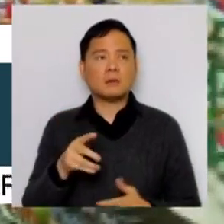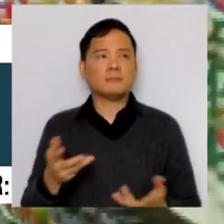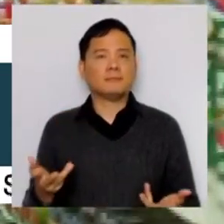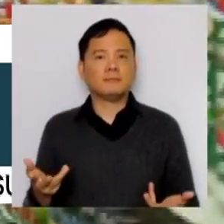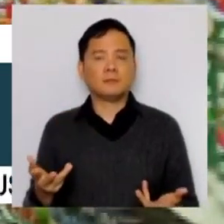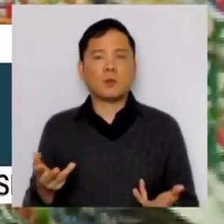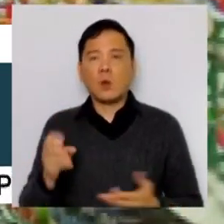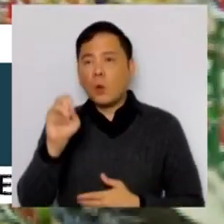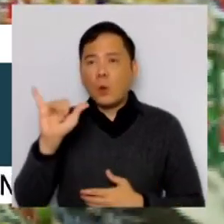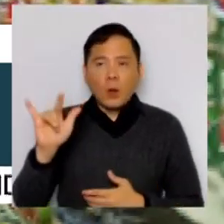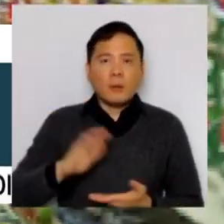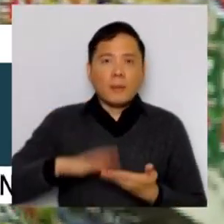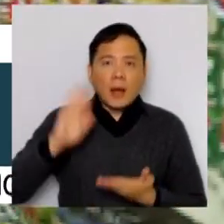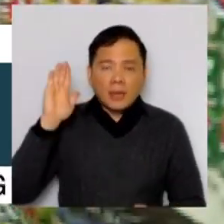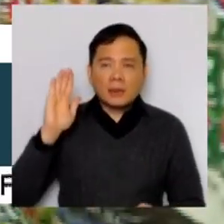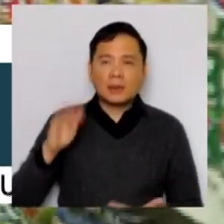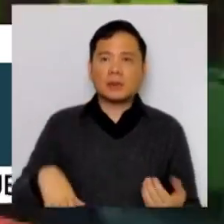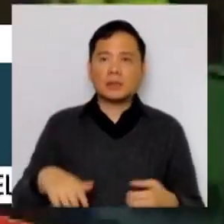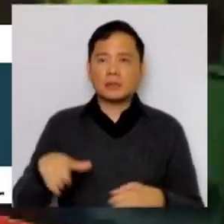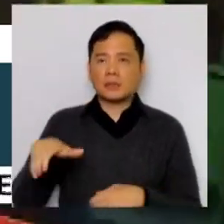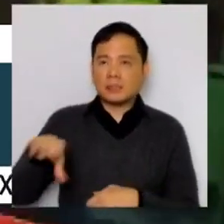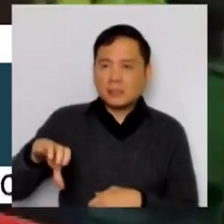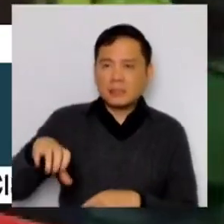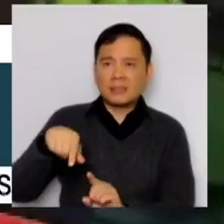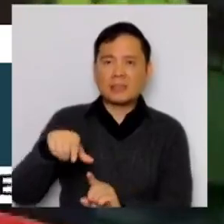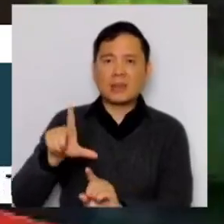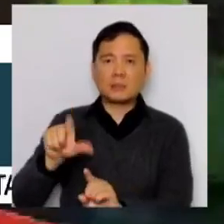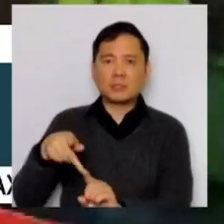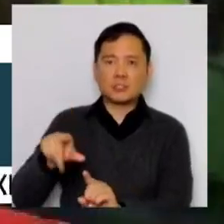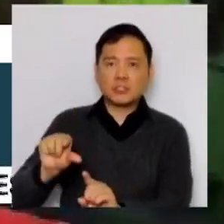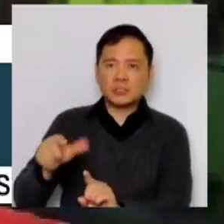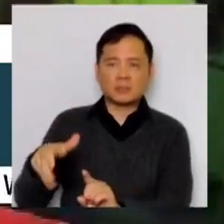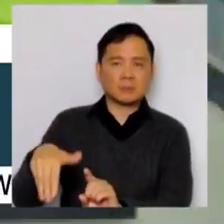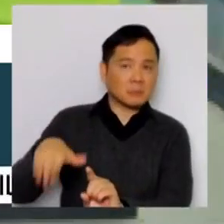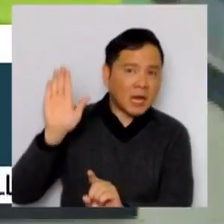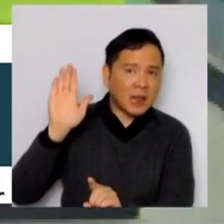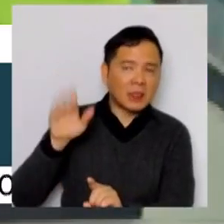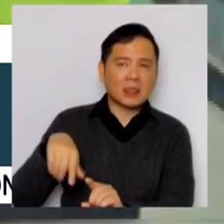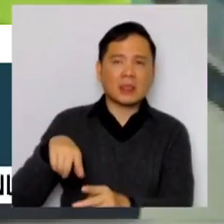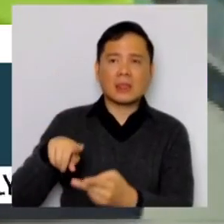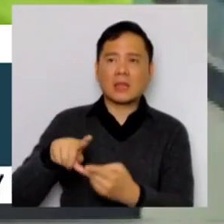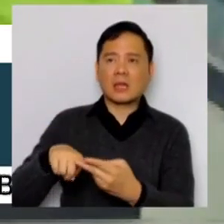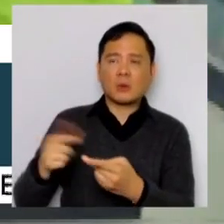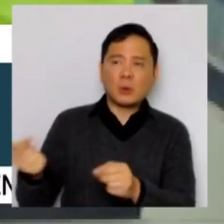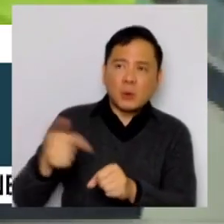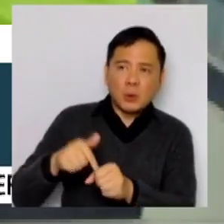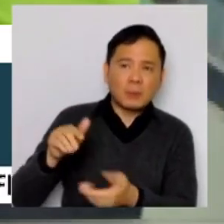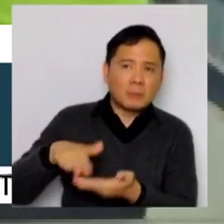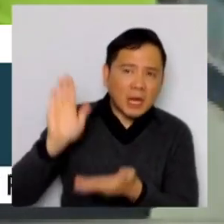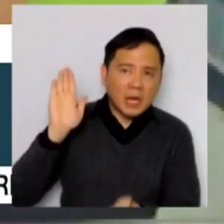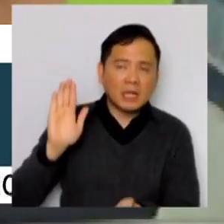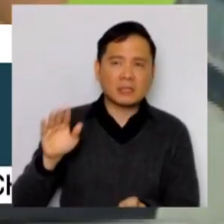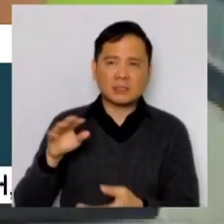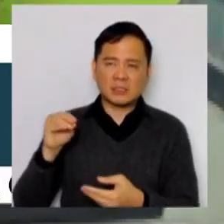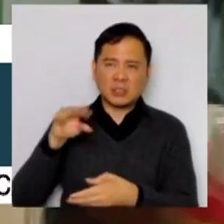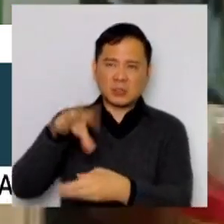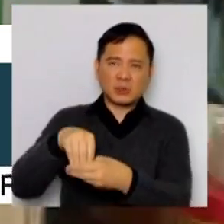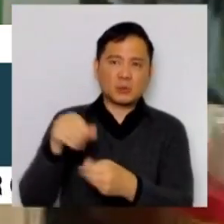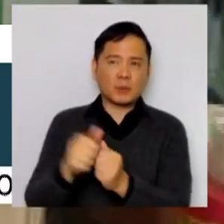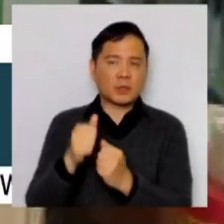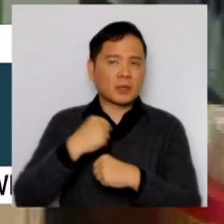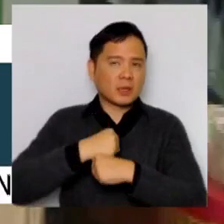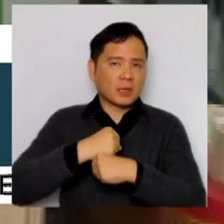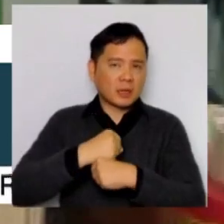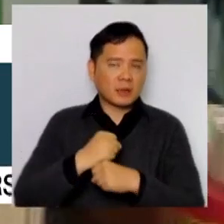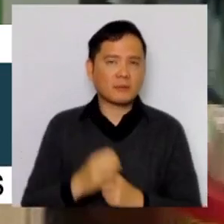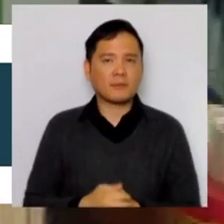oil or gas, no? Gasoline, no? Fuel in their component sa production ay medyo malaki. Pipilita ng mga manufacturers